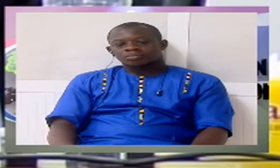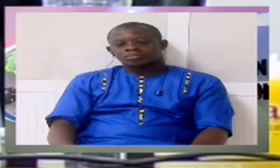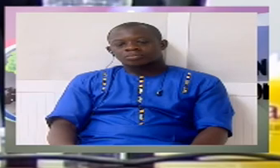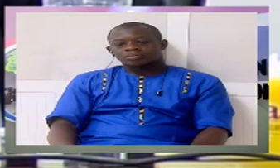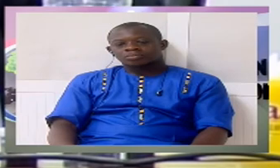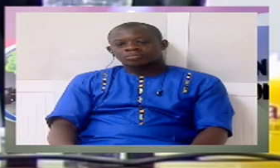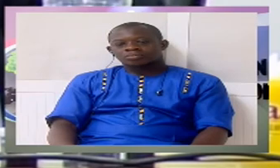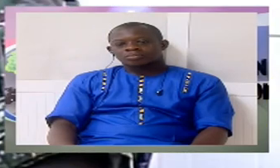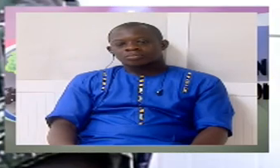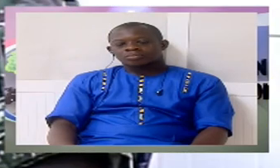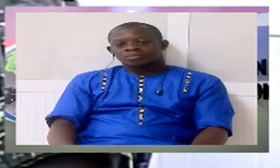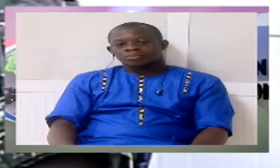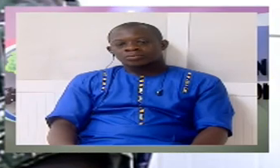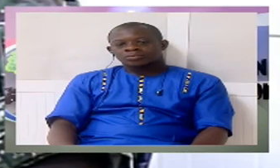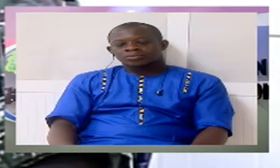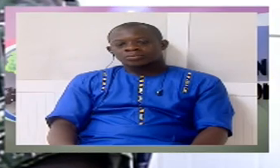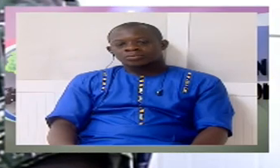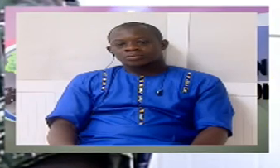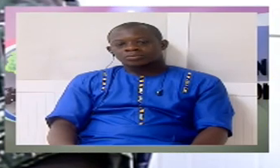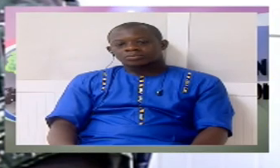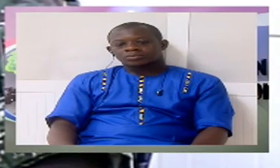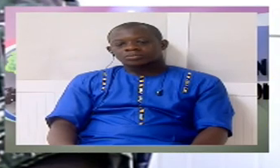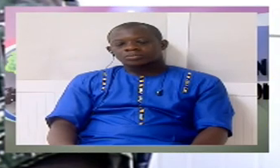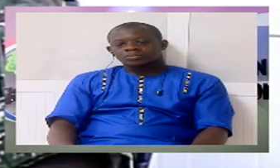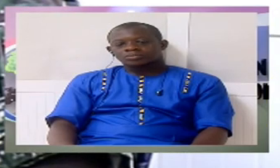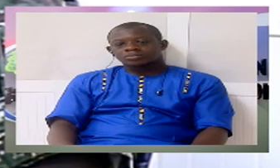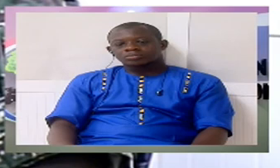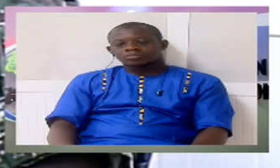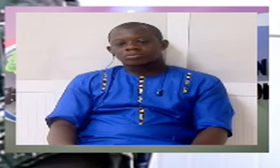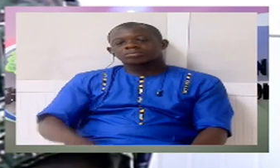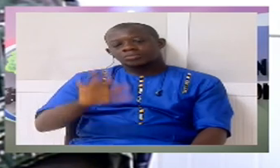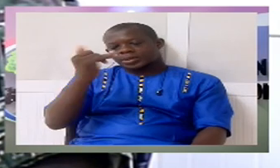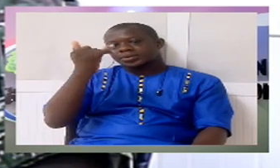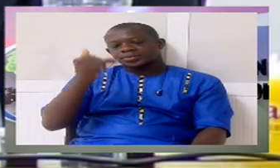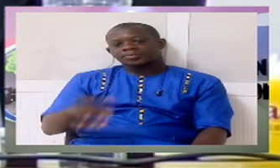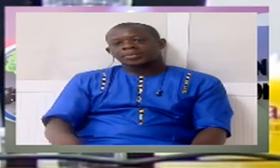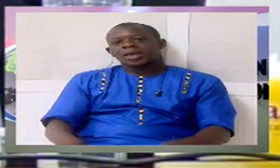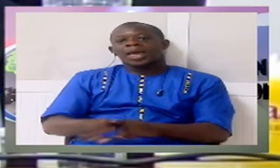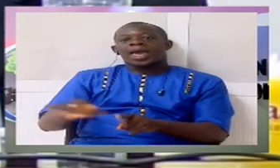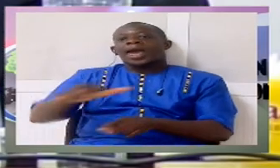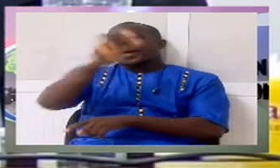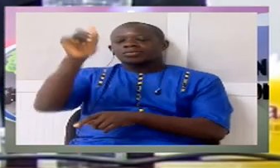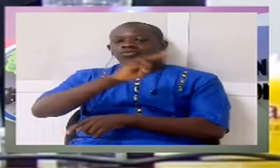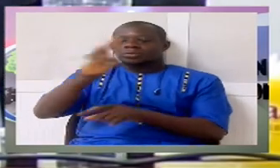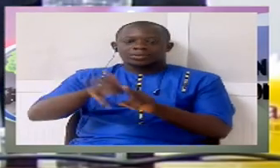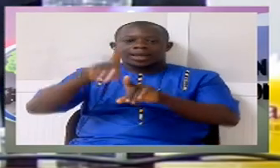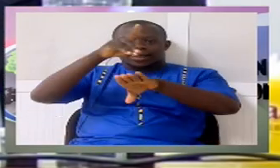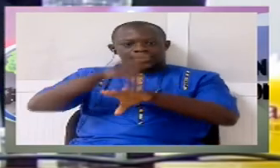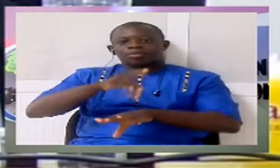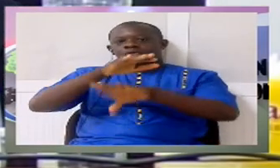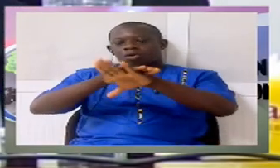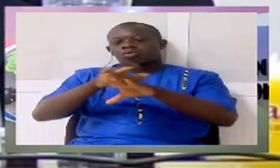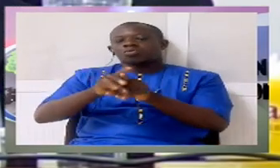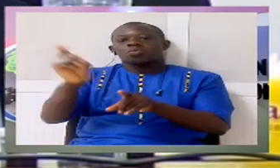To do something to stop it from approaching to the next level. Yes? And it did not depend